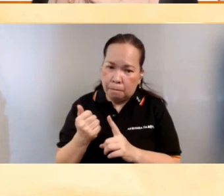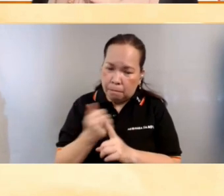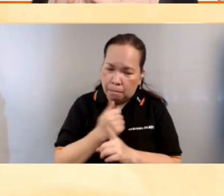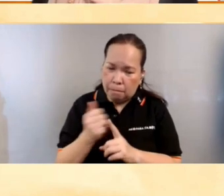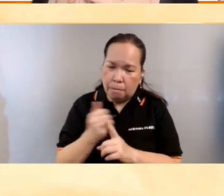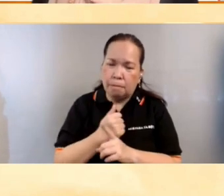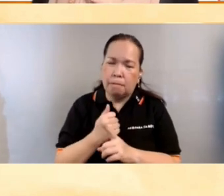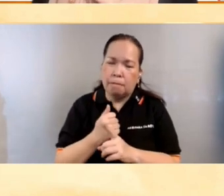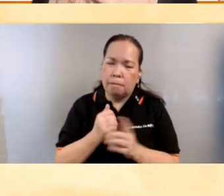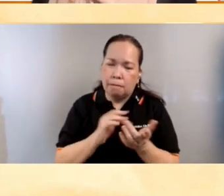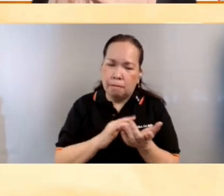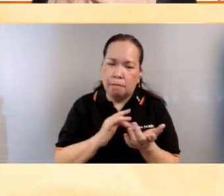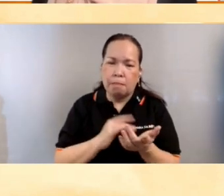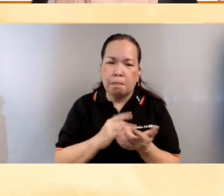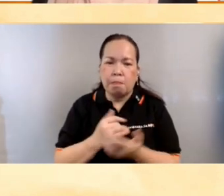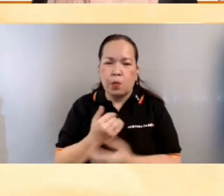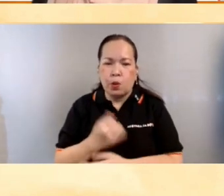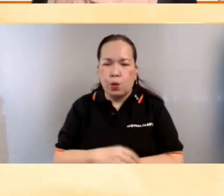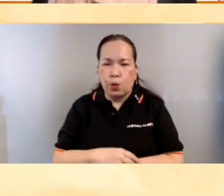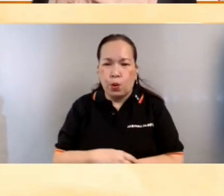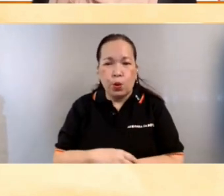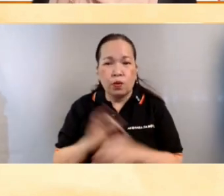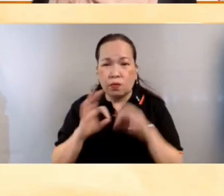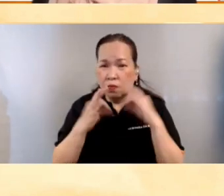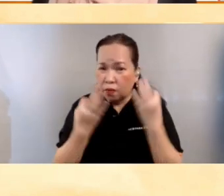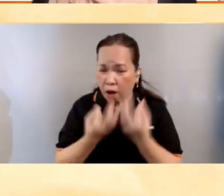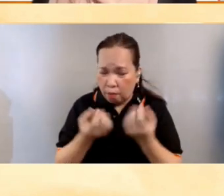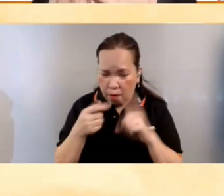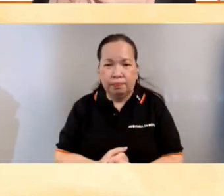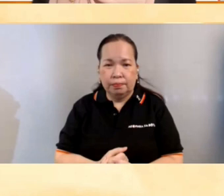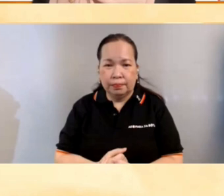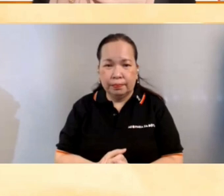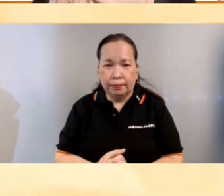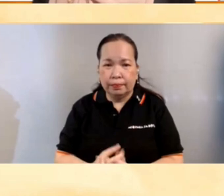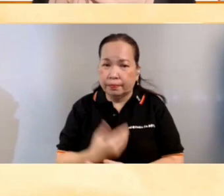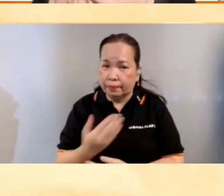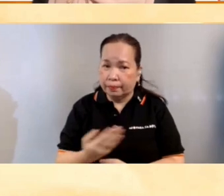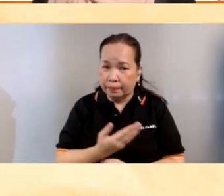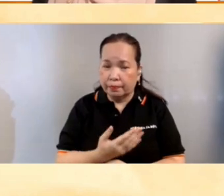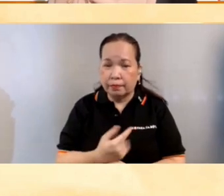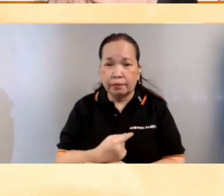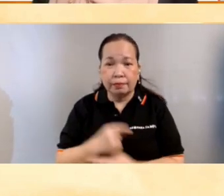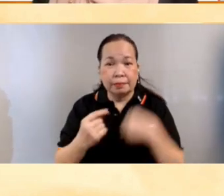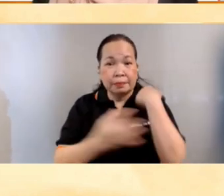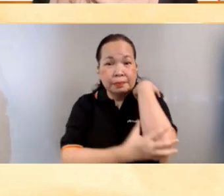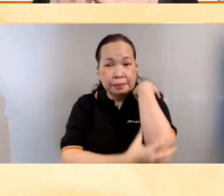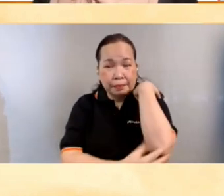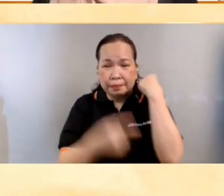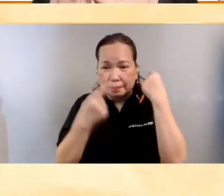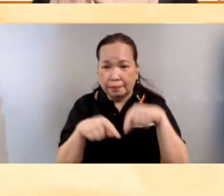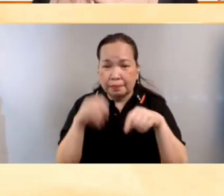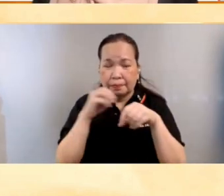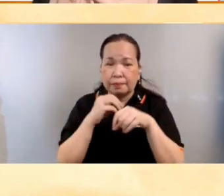child and women-friendly spaces, family violence, among others. Now, the poverty in BARM is